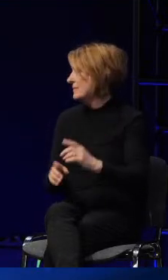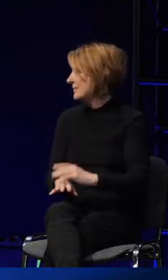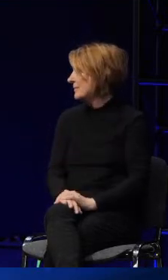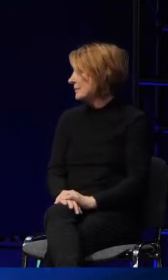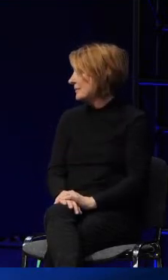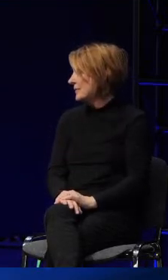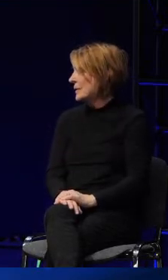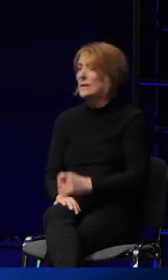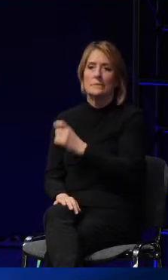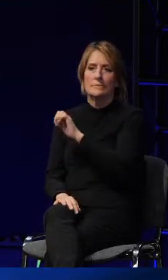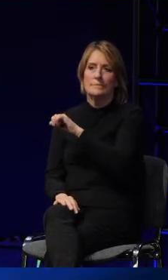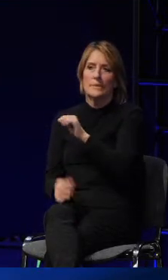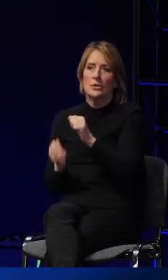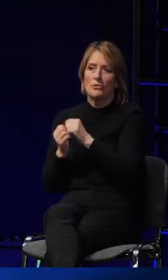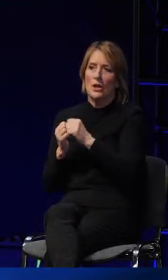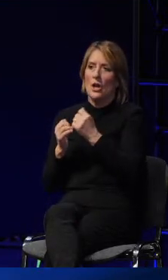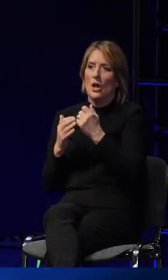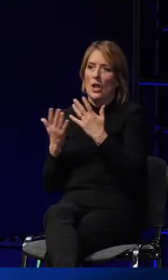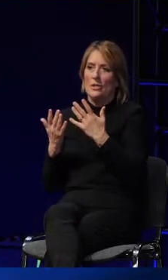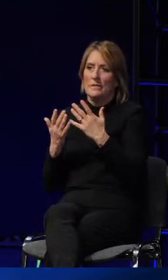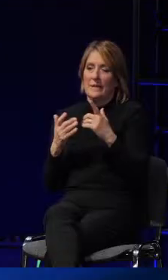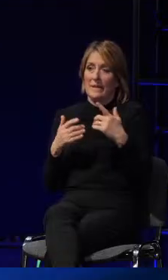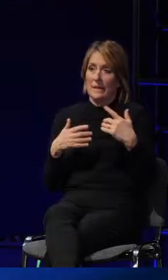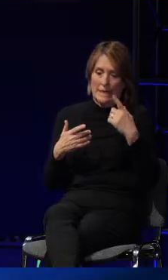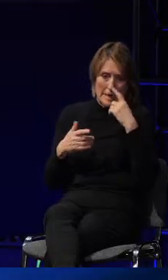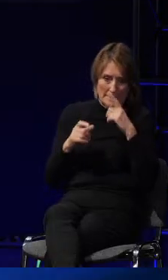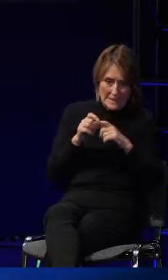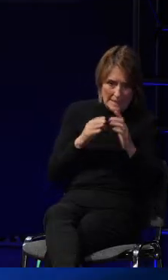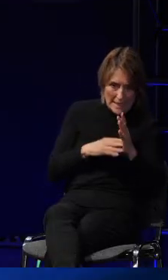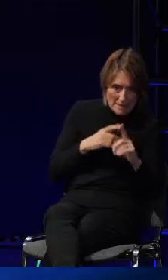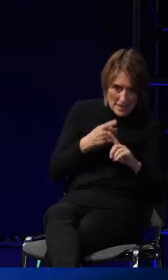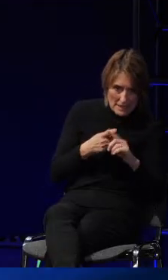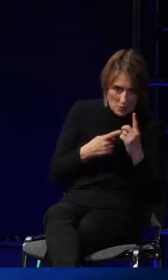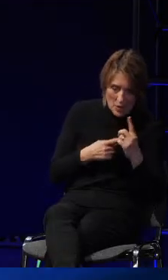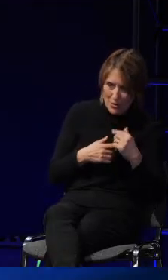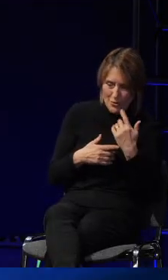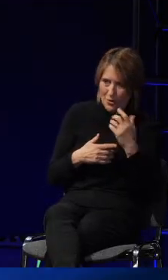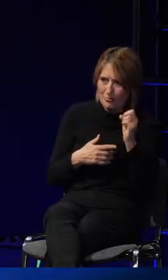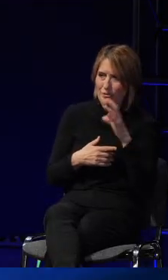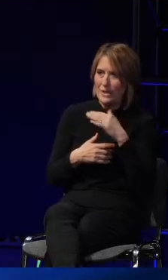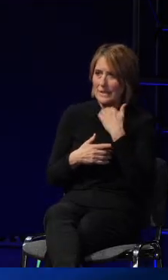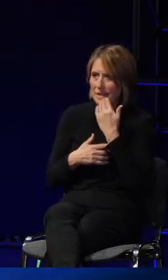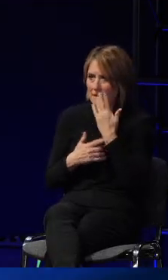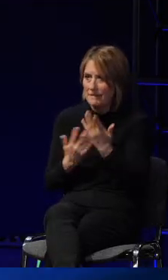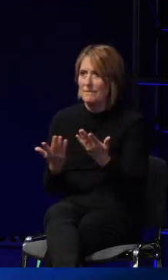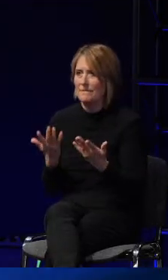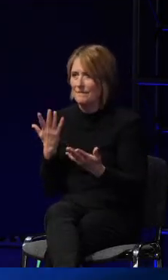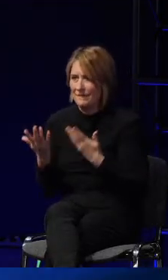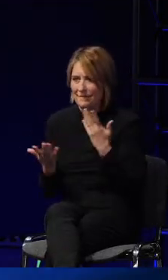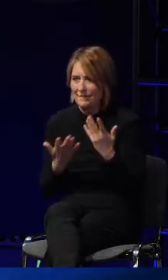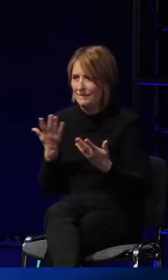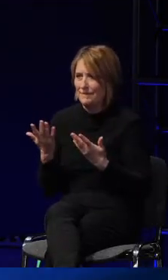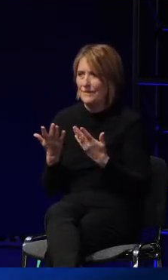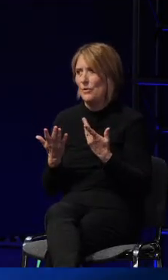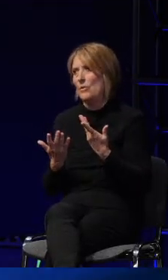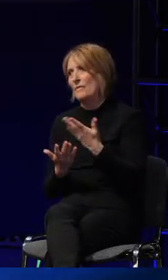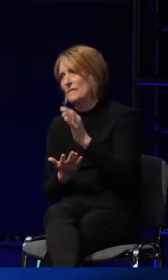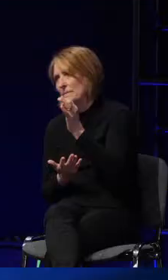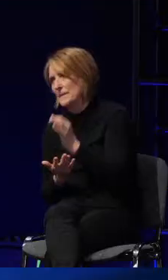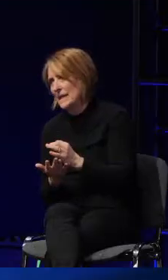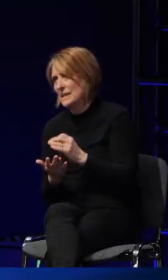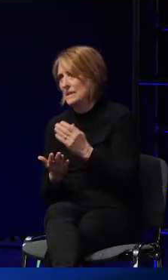of times you'll have sources that either at DMX1 or they're not bright enough, and you find yourself rarely having it's about 50%. It's never